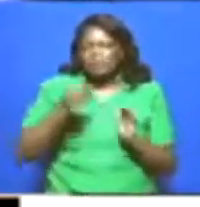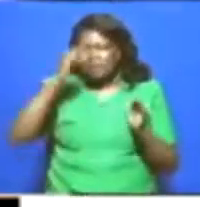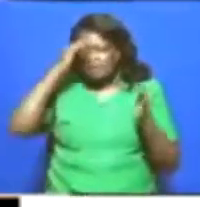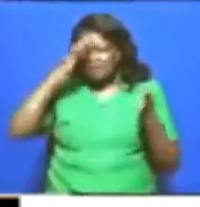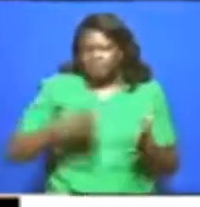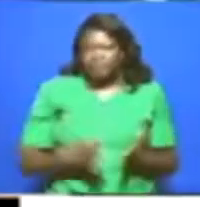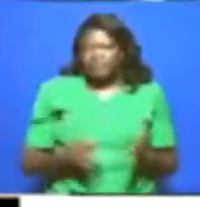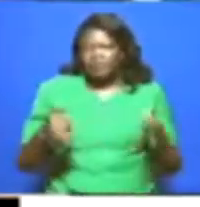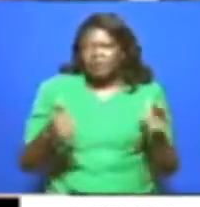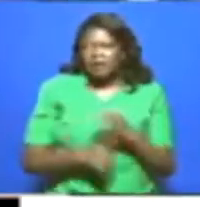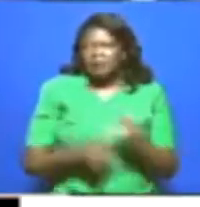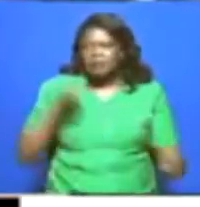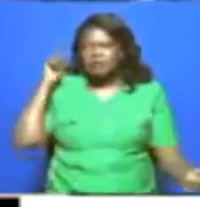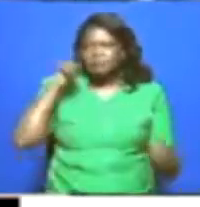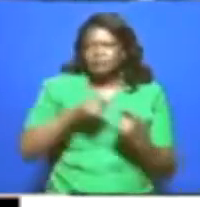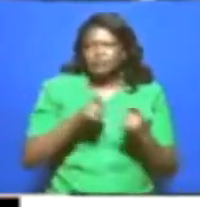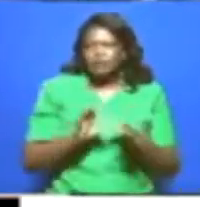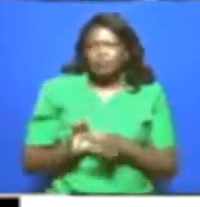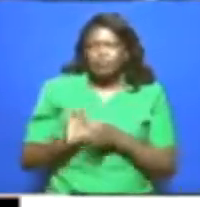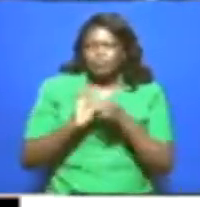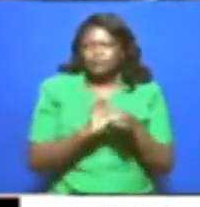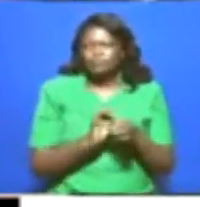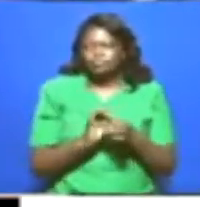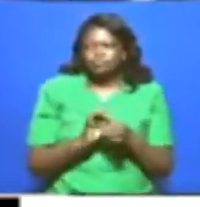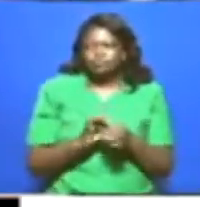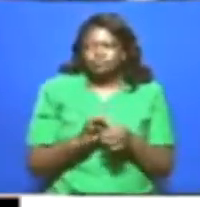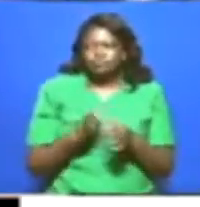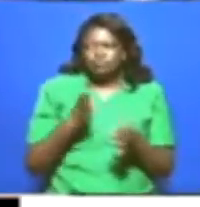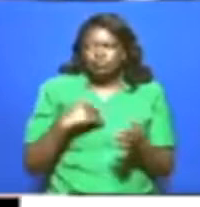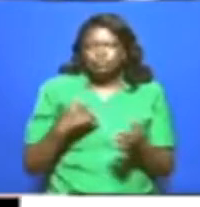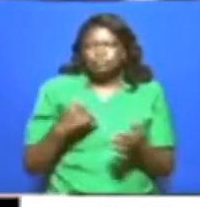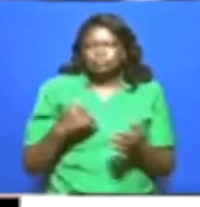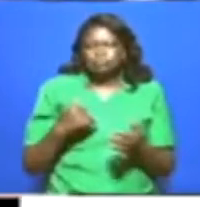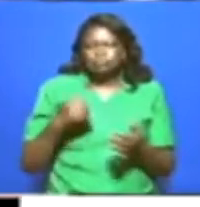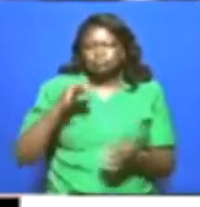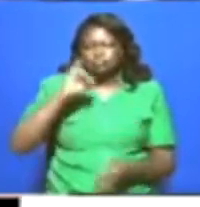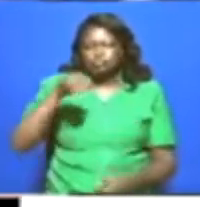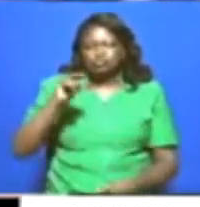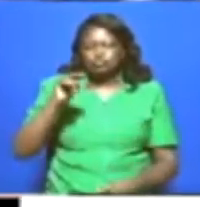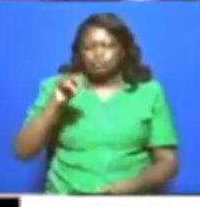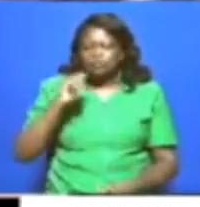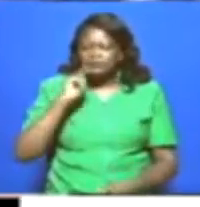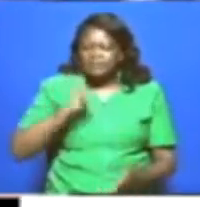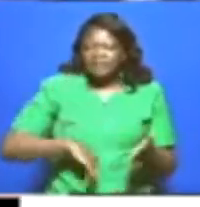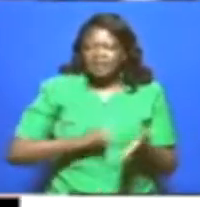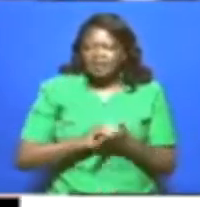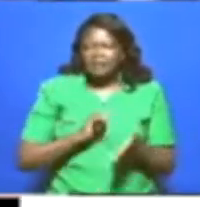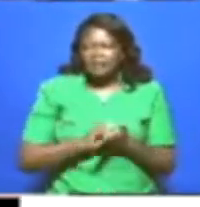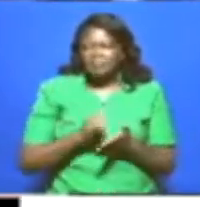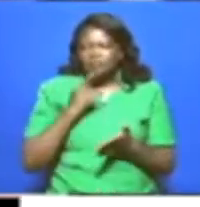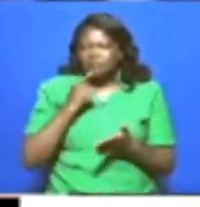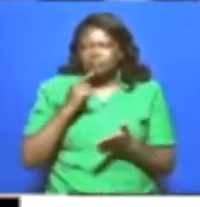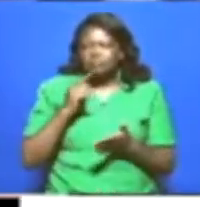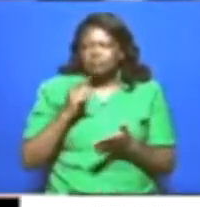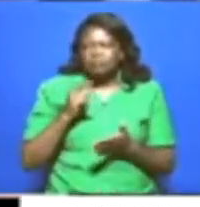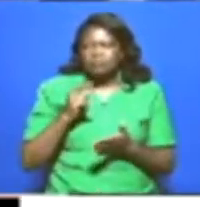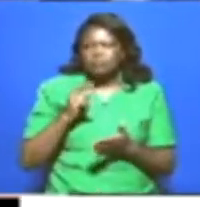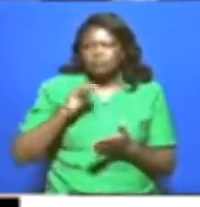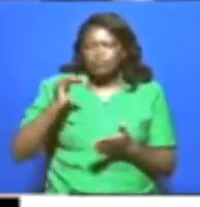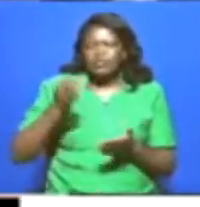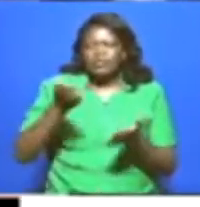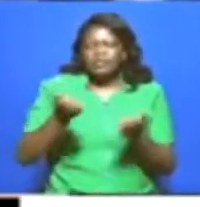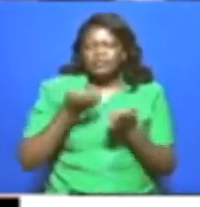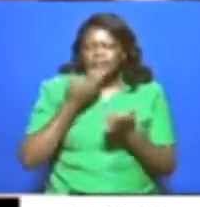la Umoja coalition. What Honorable Junet tried to say was that Turkana County deserves a better leadership. Some